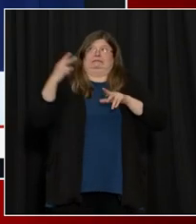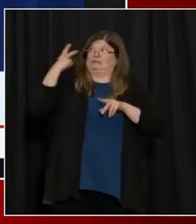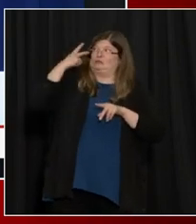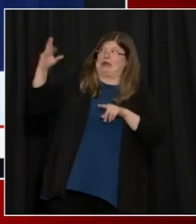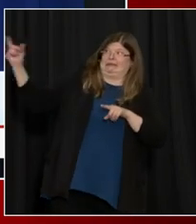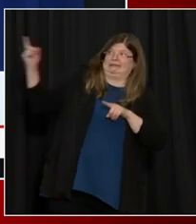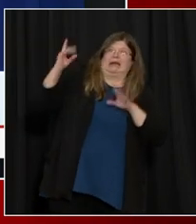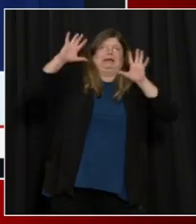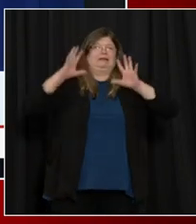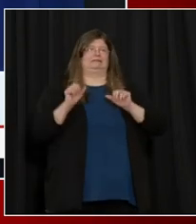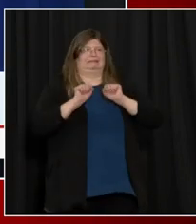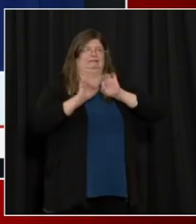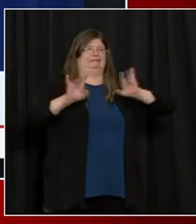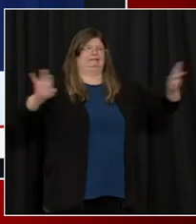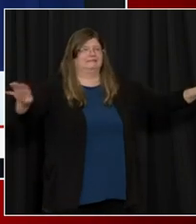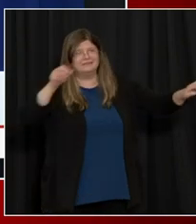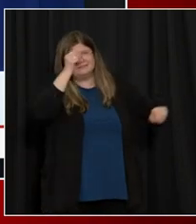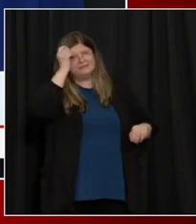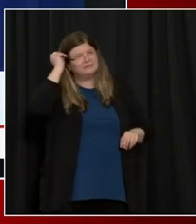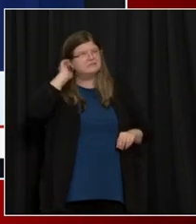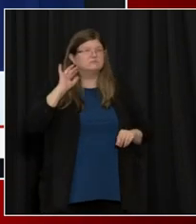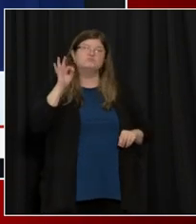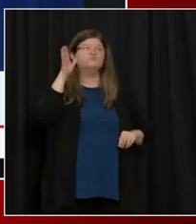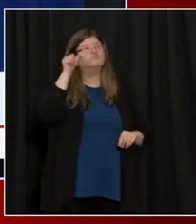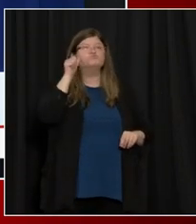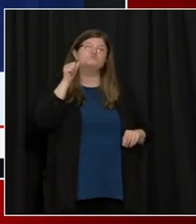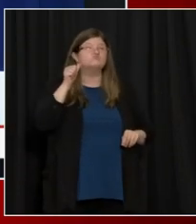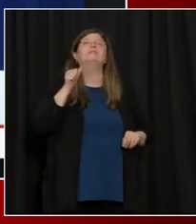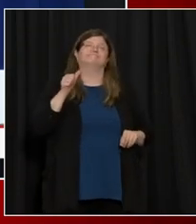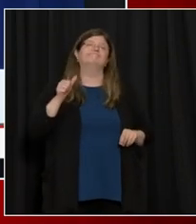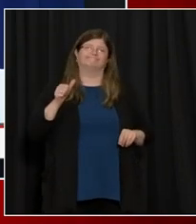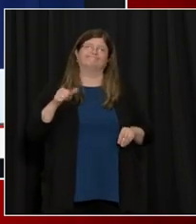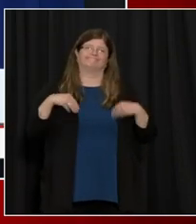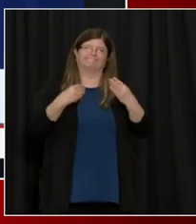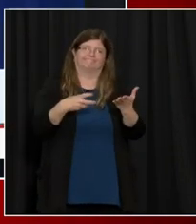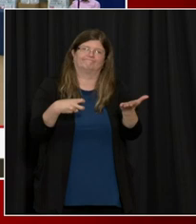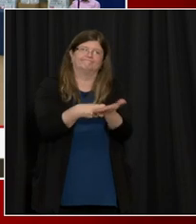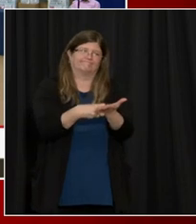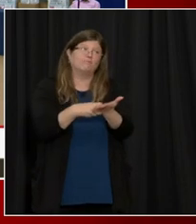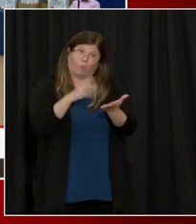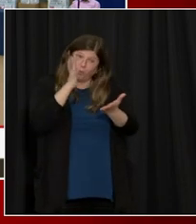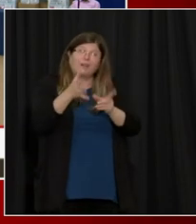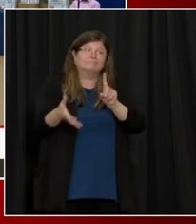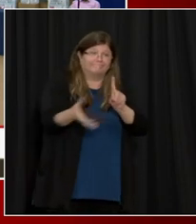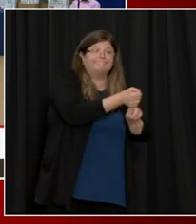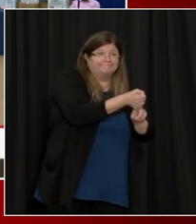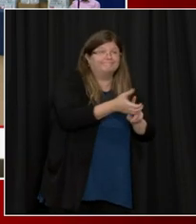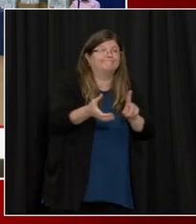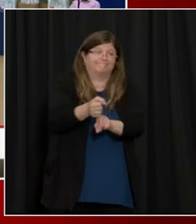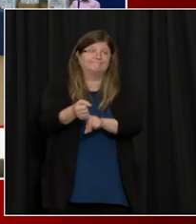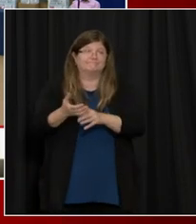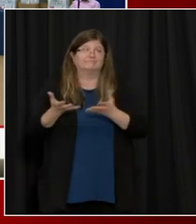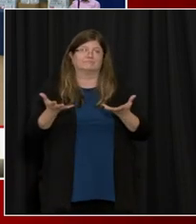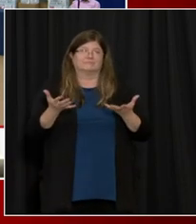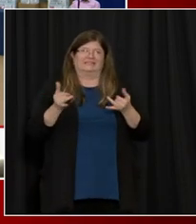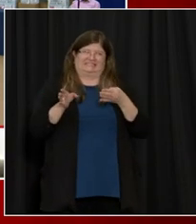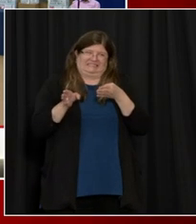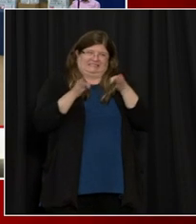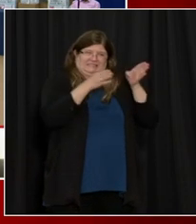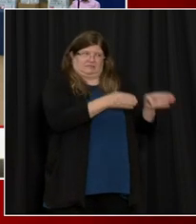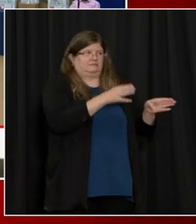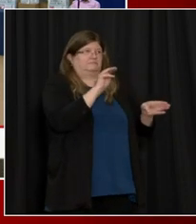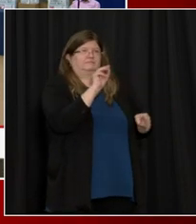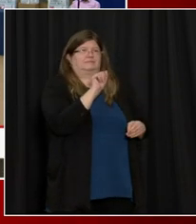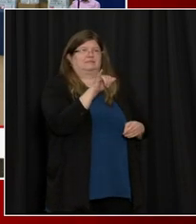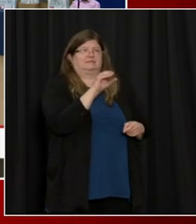the citations or make arrests if necessary. And lastly, Mayor, you're very close to seeing a nice decline here,